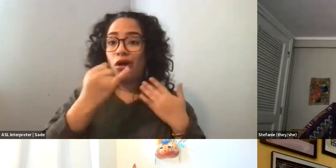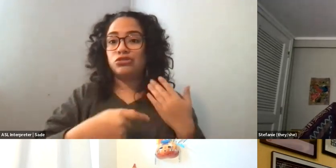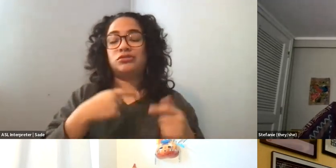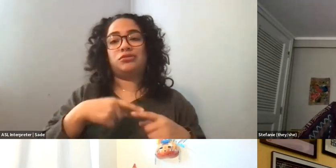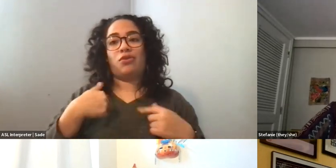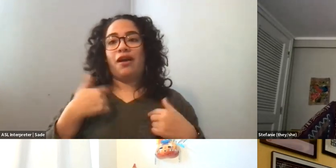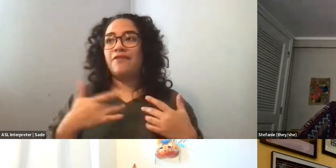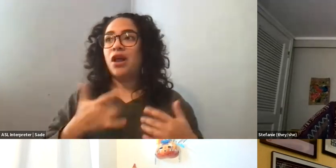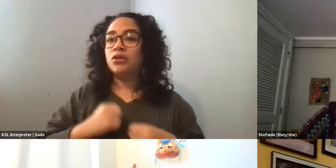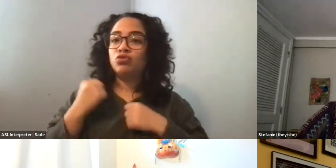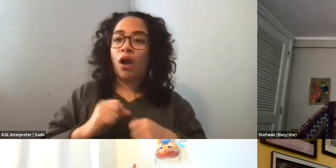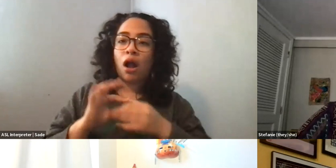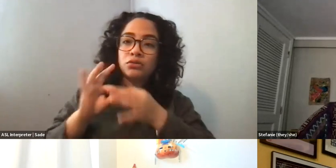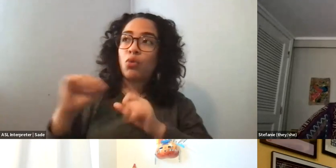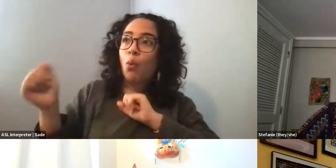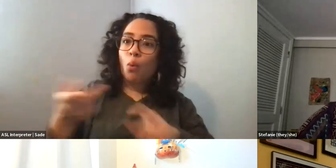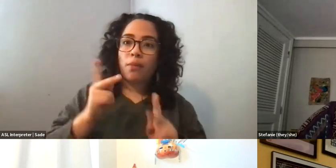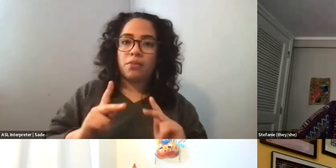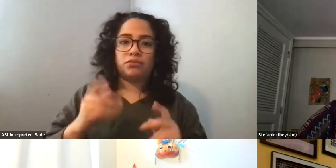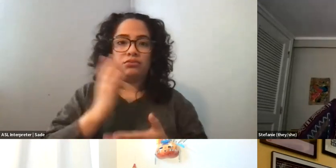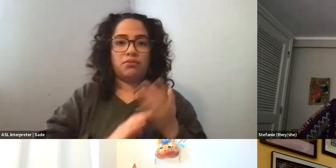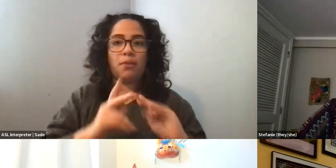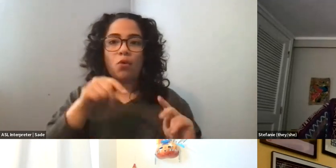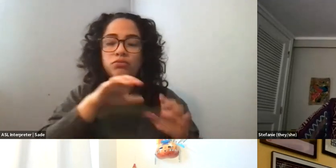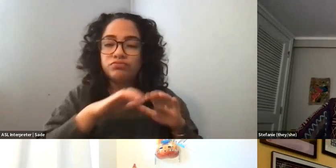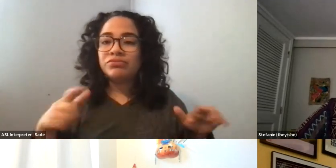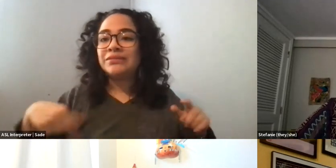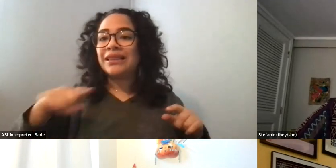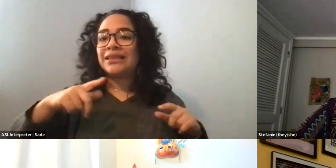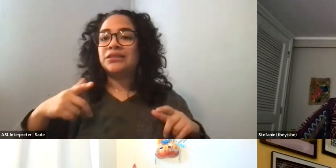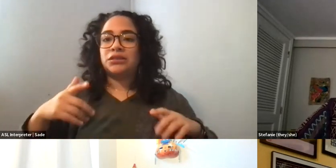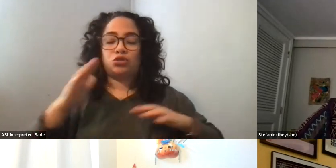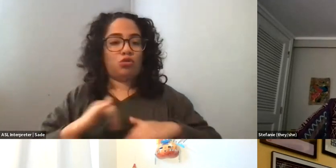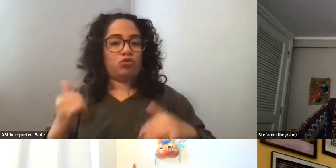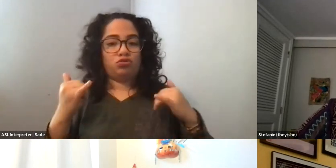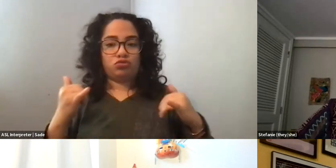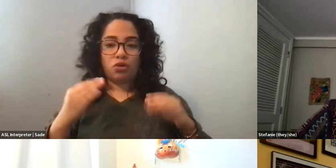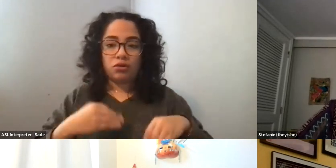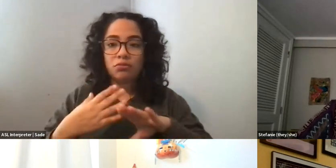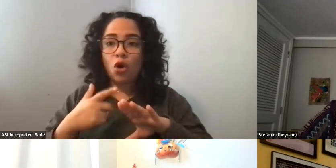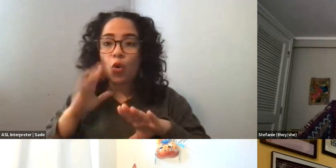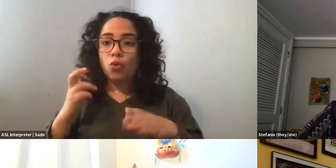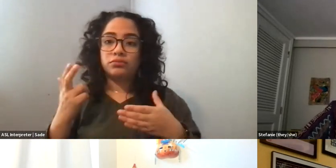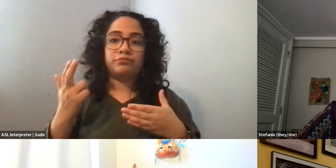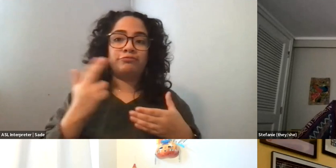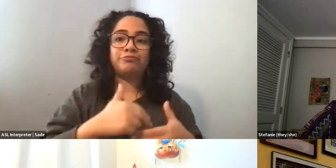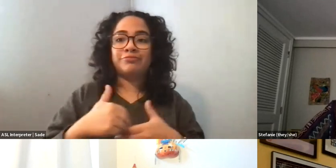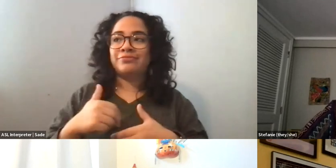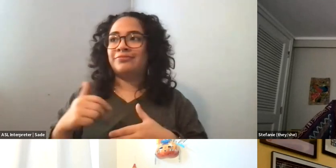like some of whom are on this, you know, on this call today, who participated in building